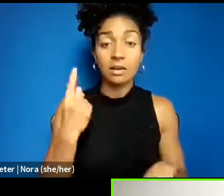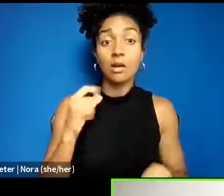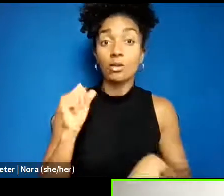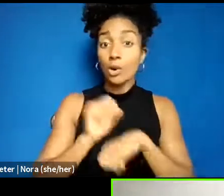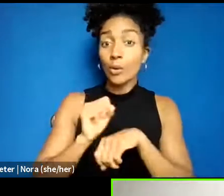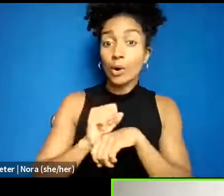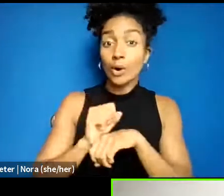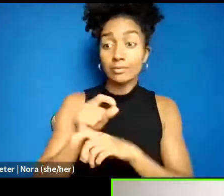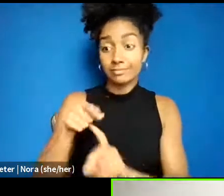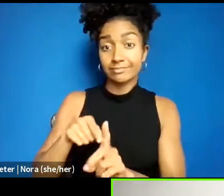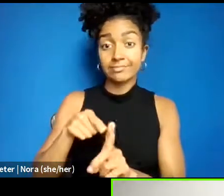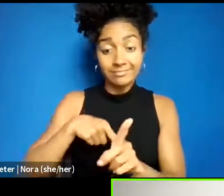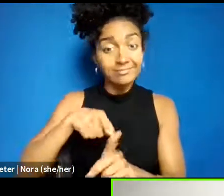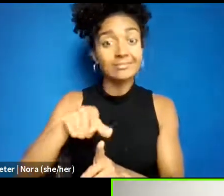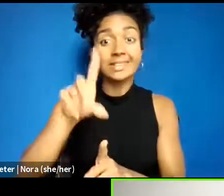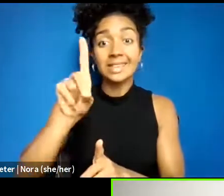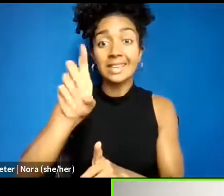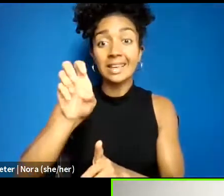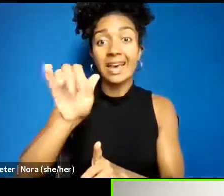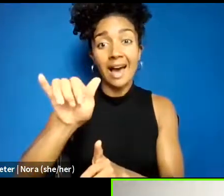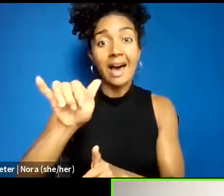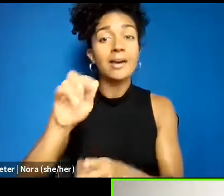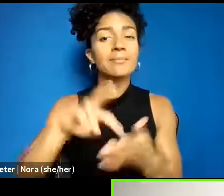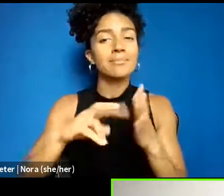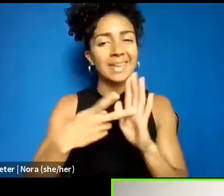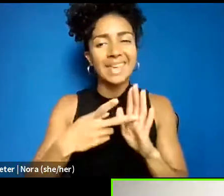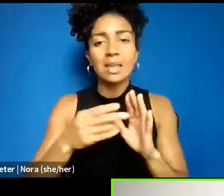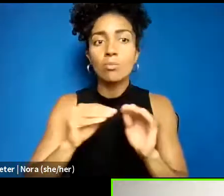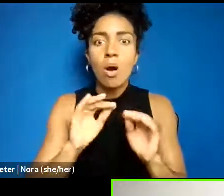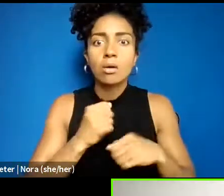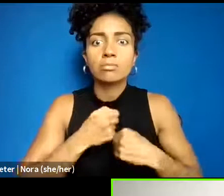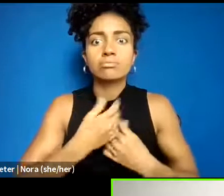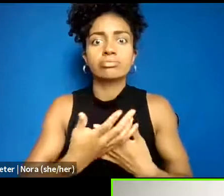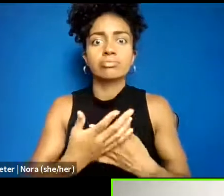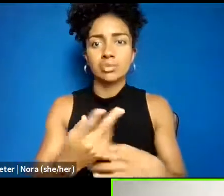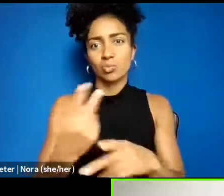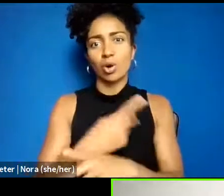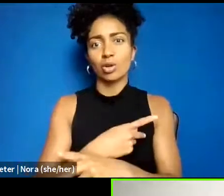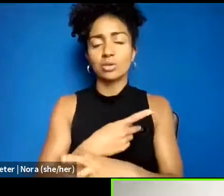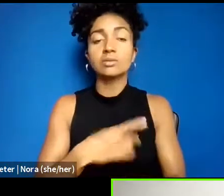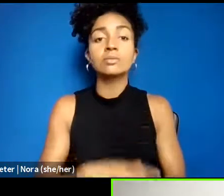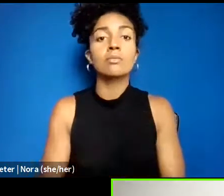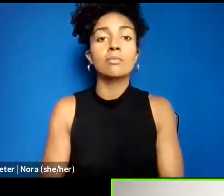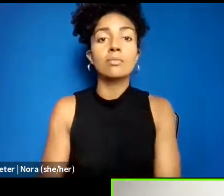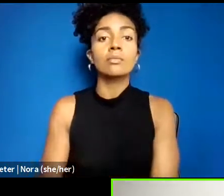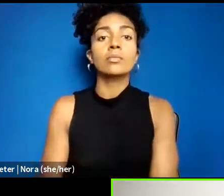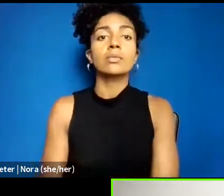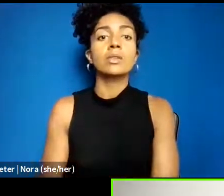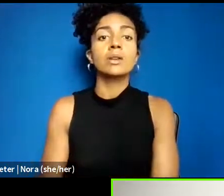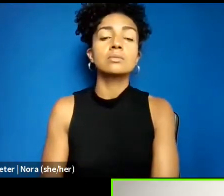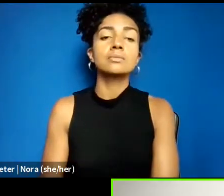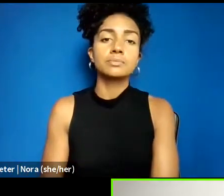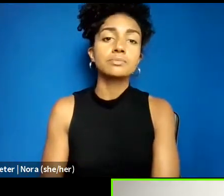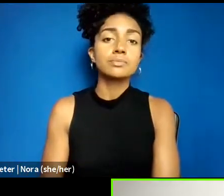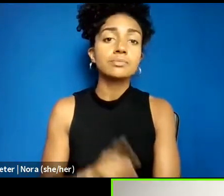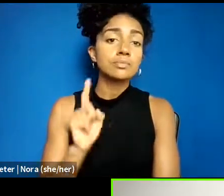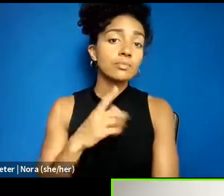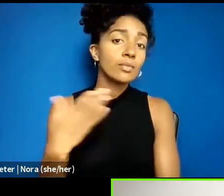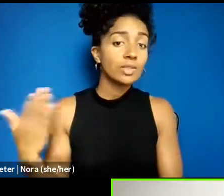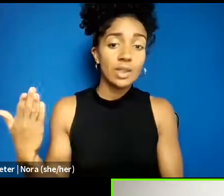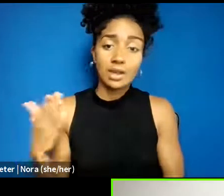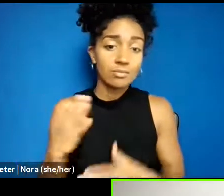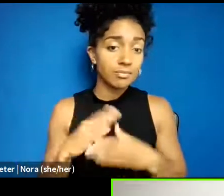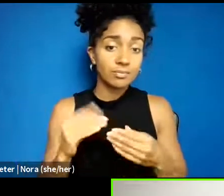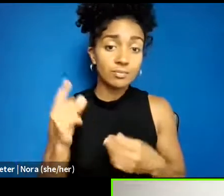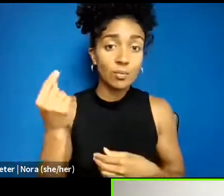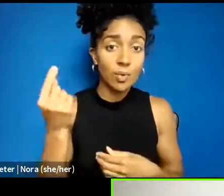more. And the first thing I say is that looking away doesn't